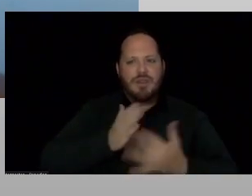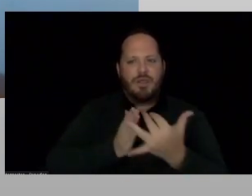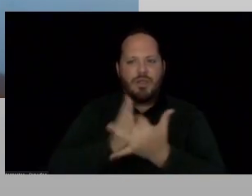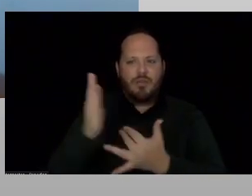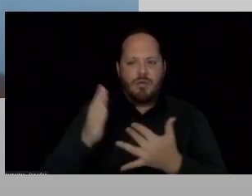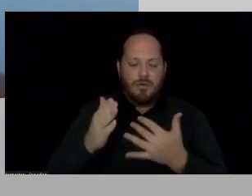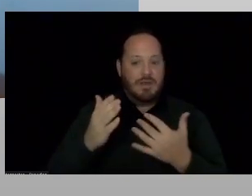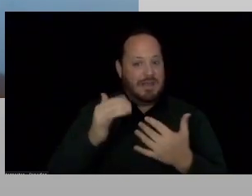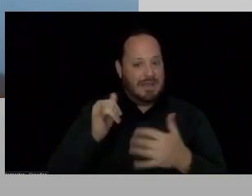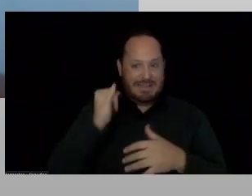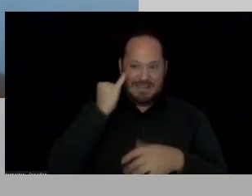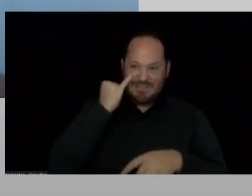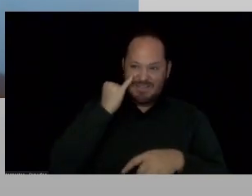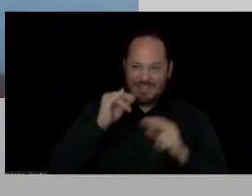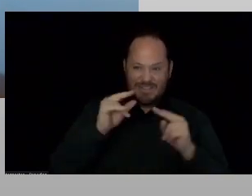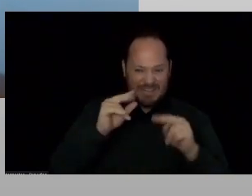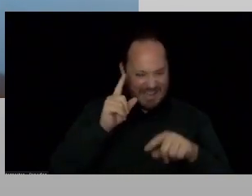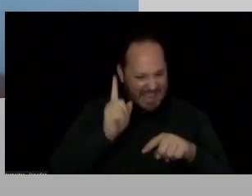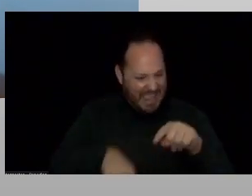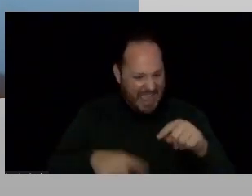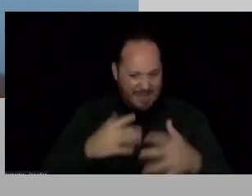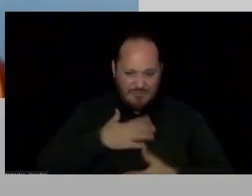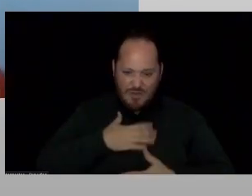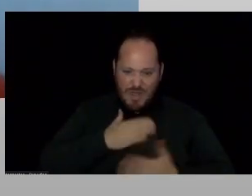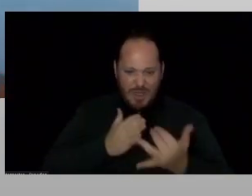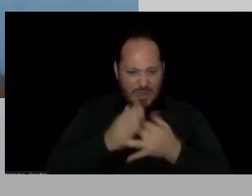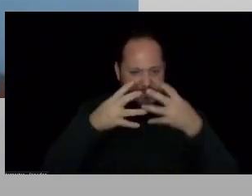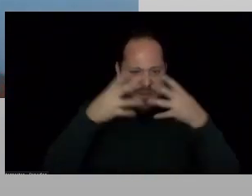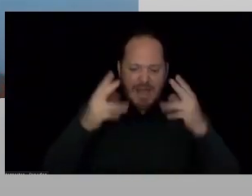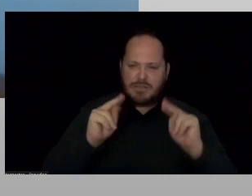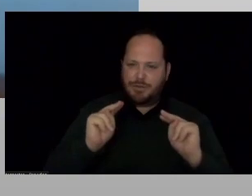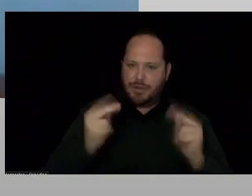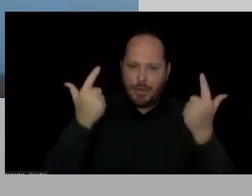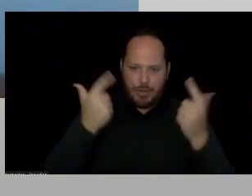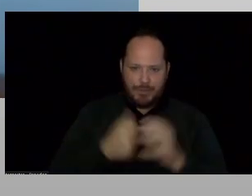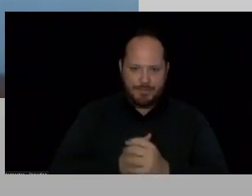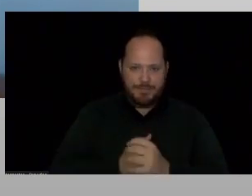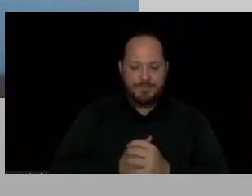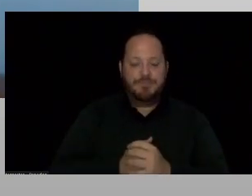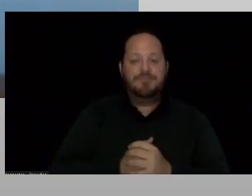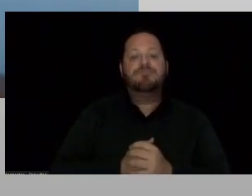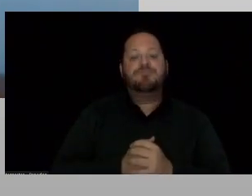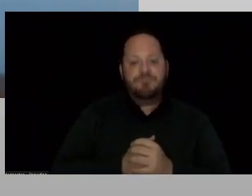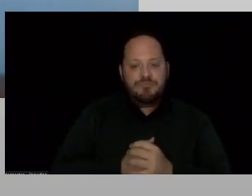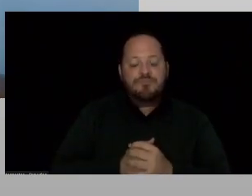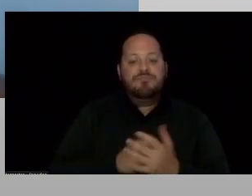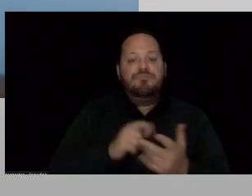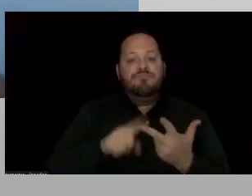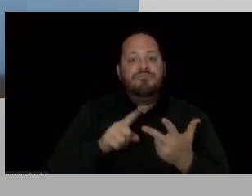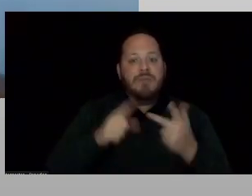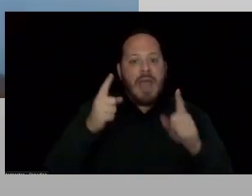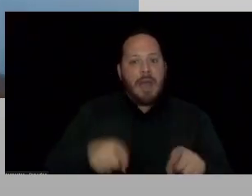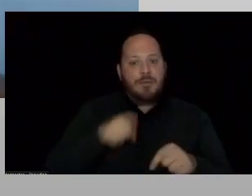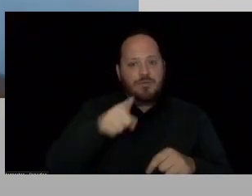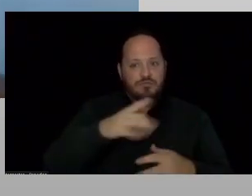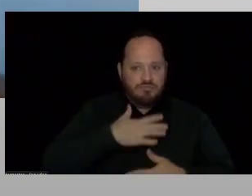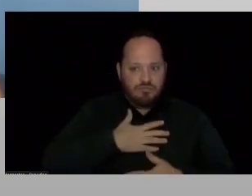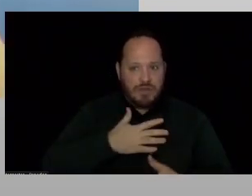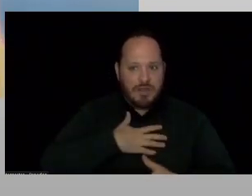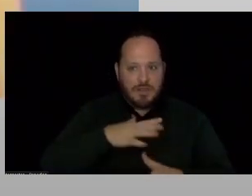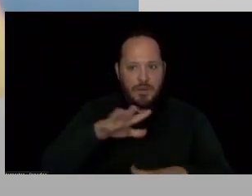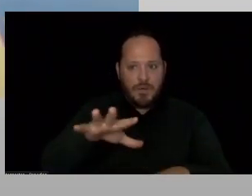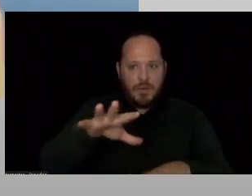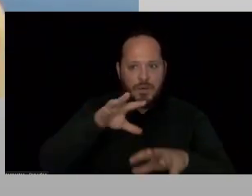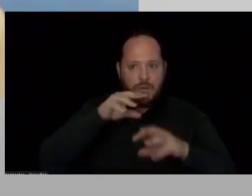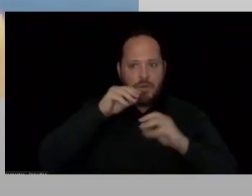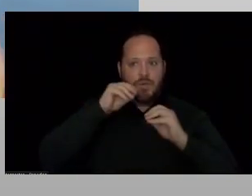no-go. Another note, when you exhale into a mask, you're creating condensation, and a moist face mask